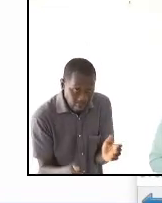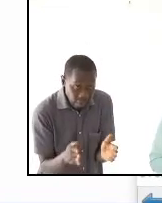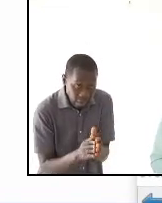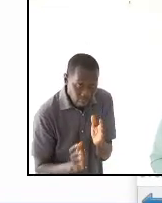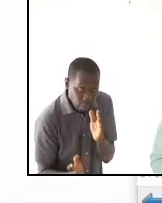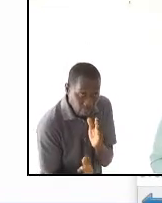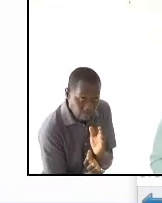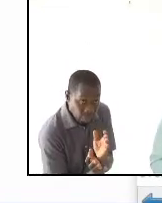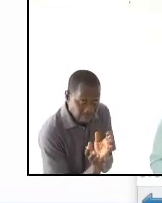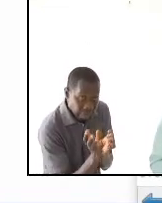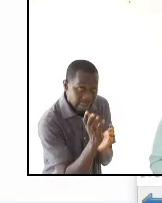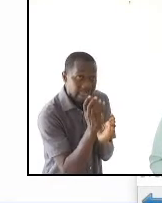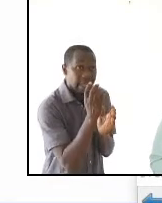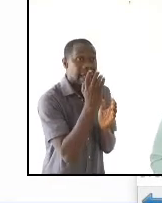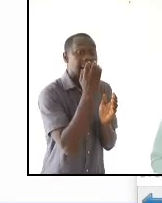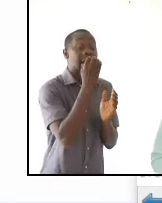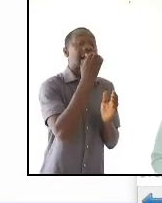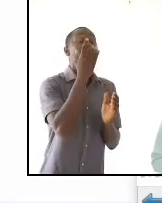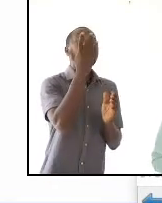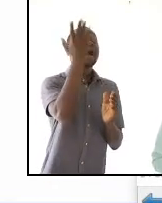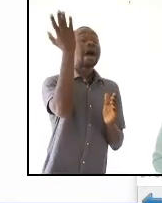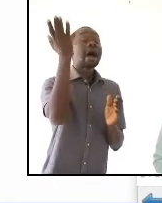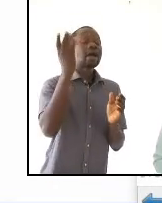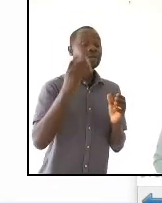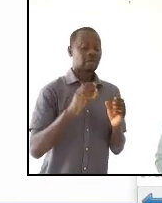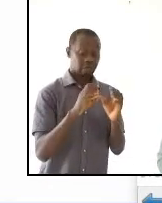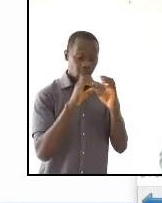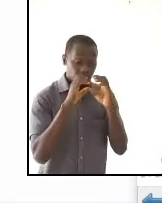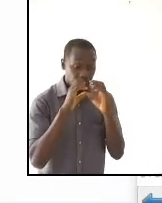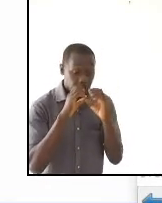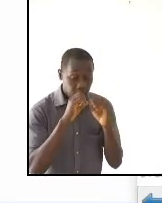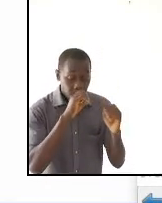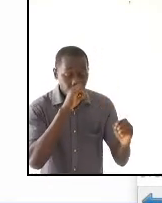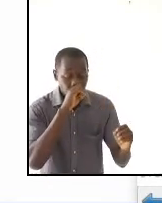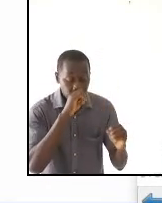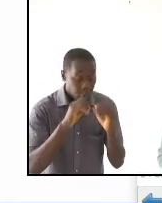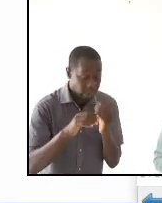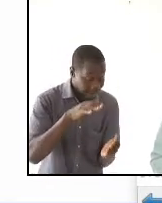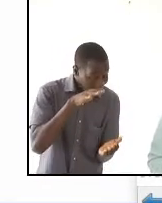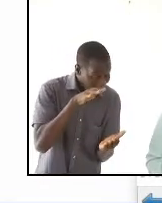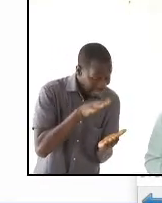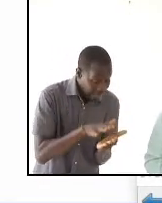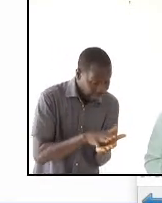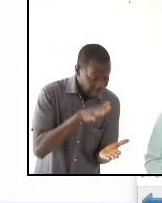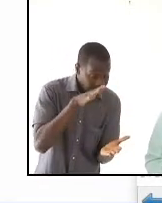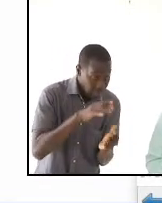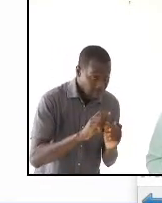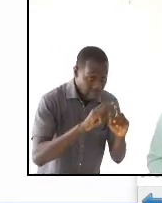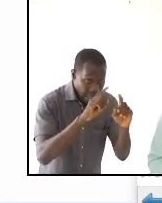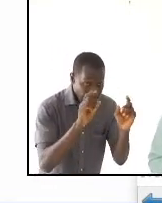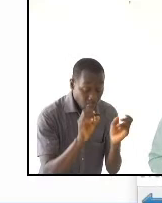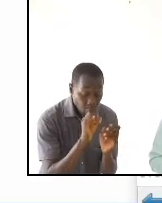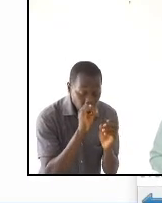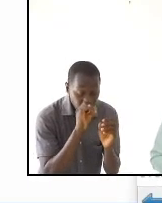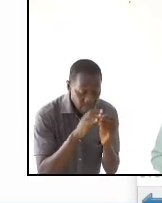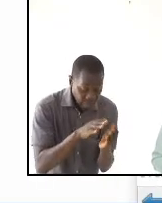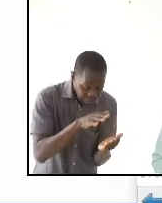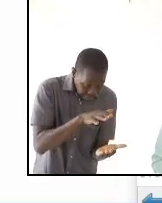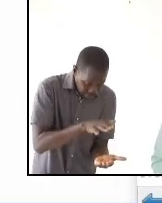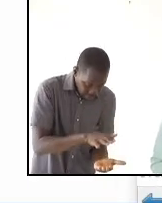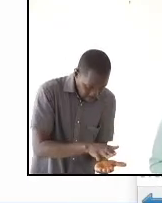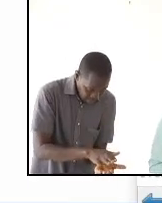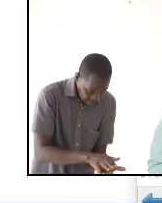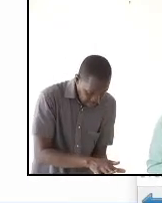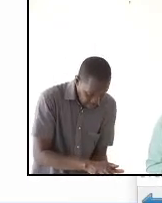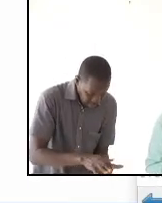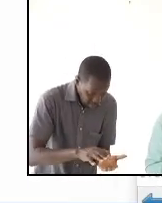that pushes the air out of the balloon. Why is this happening? Because the air pressure in the balloon has been reduced. It's